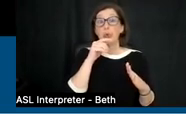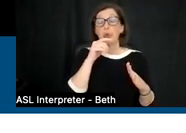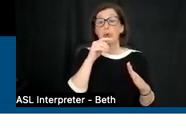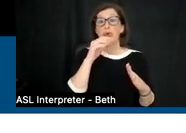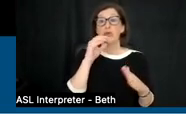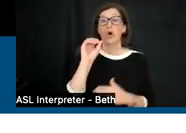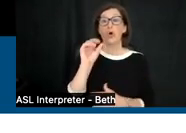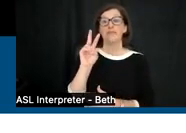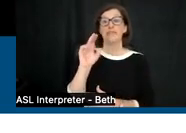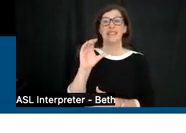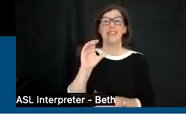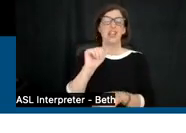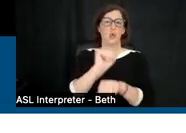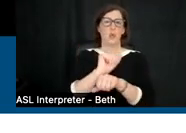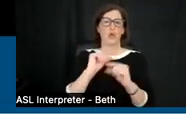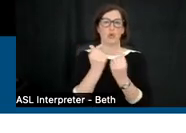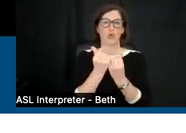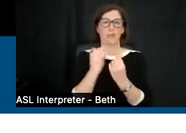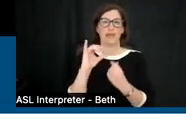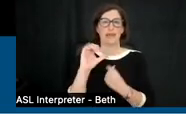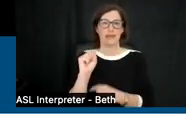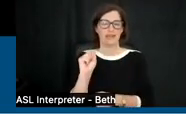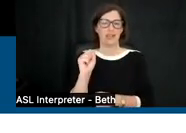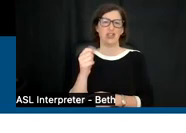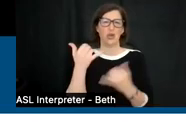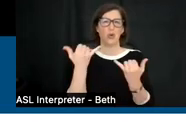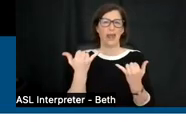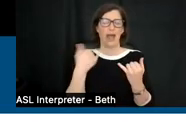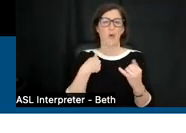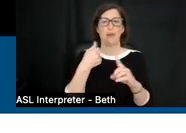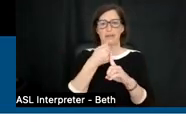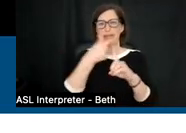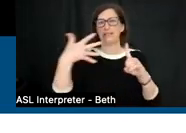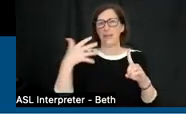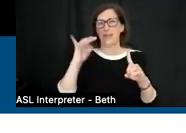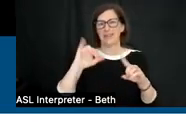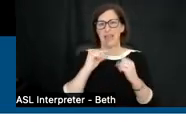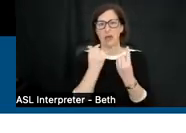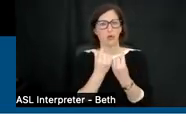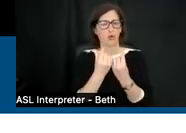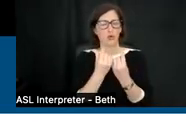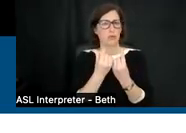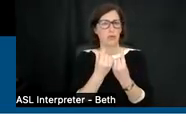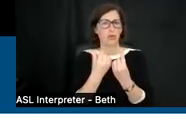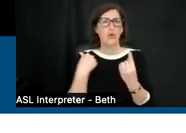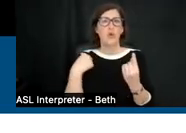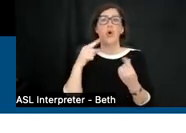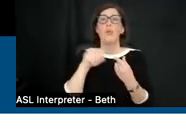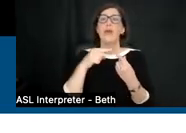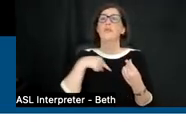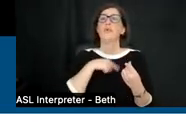is, let me use this opportunity to say that when we talk